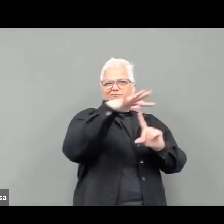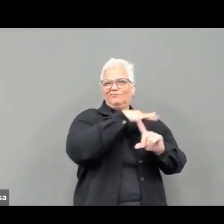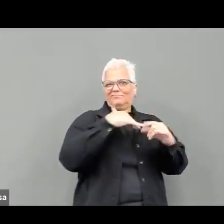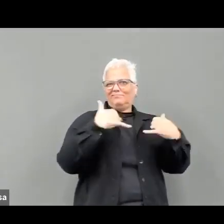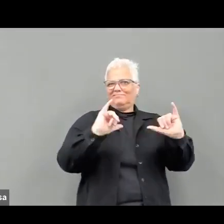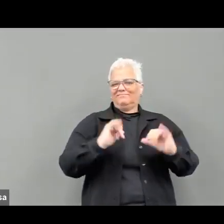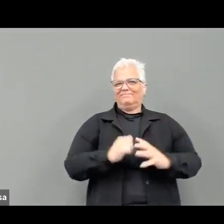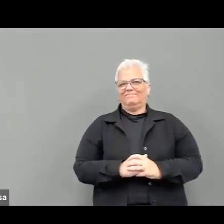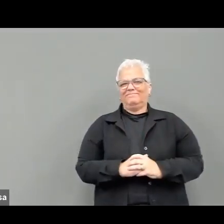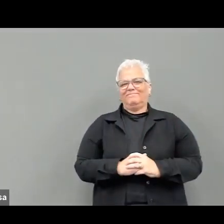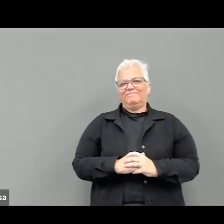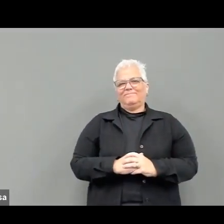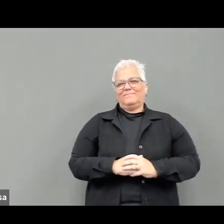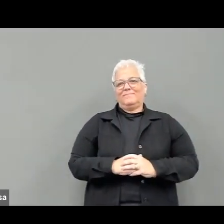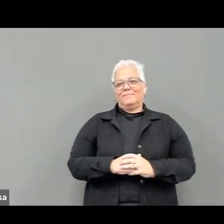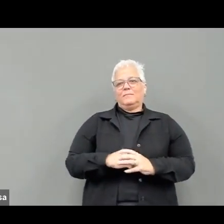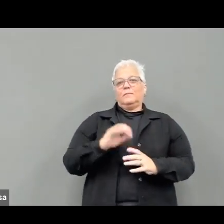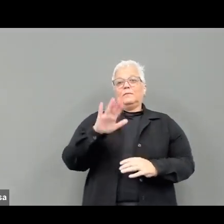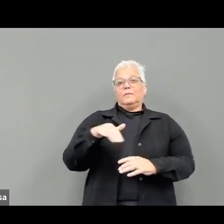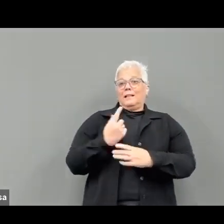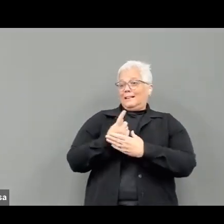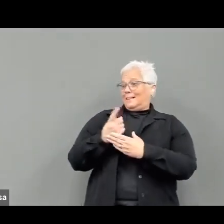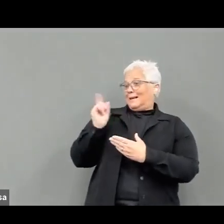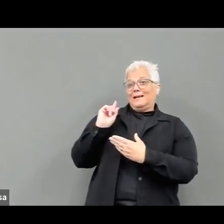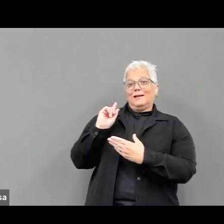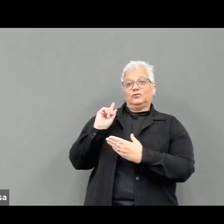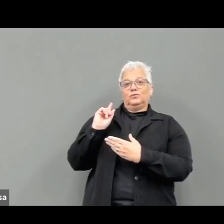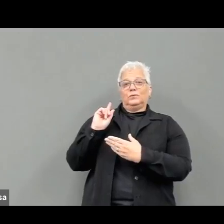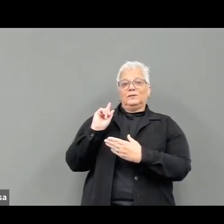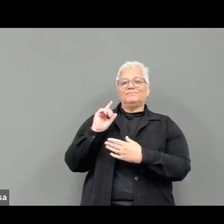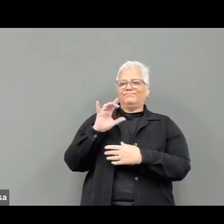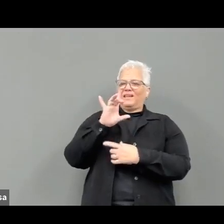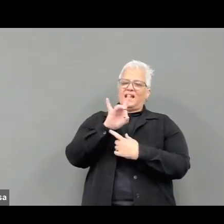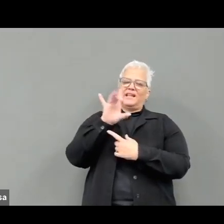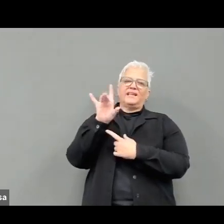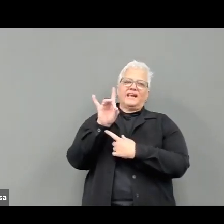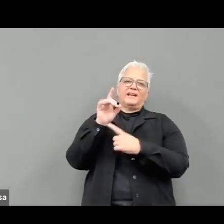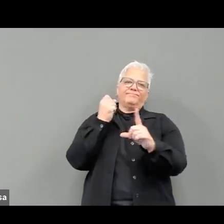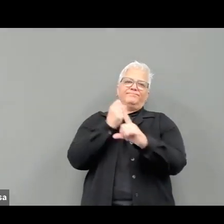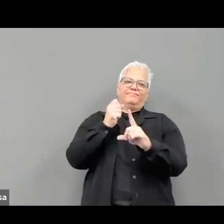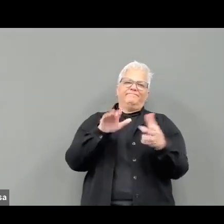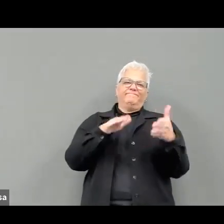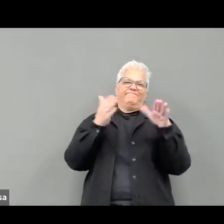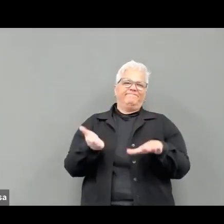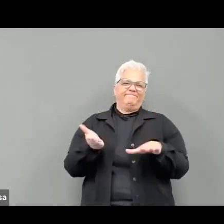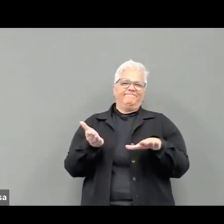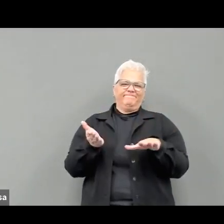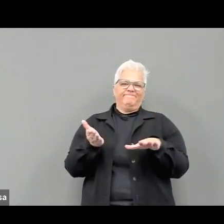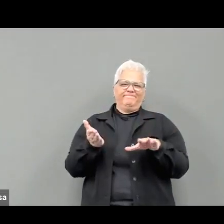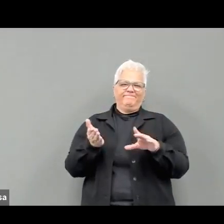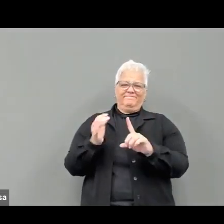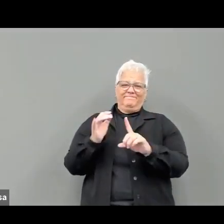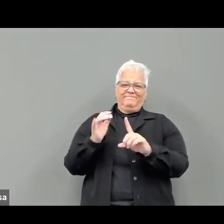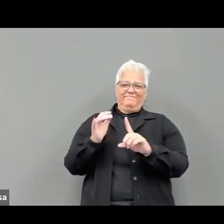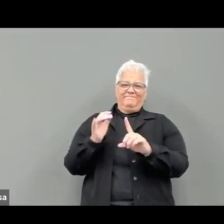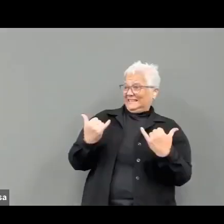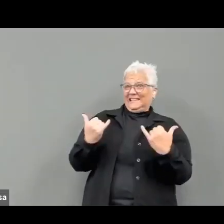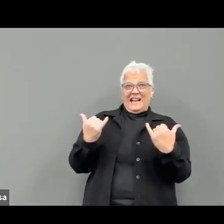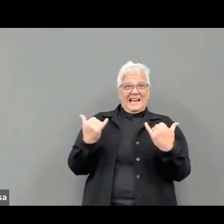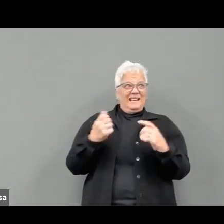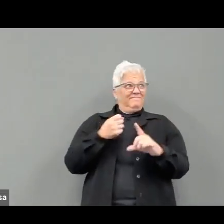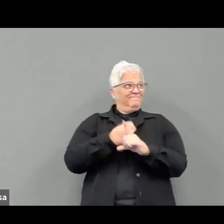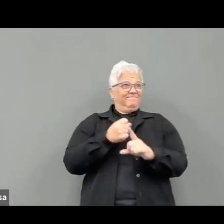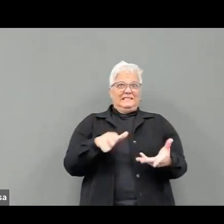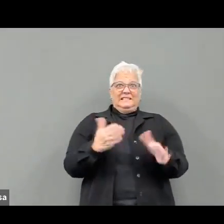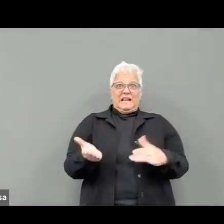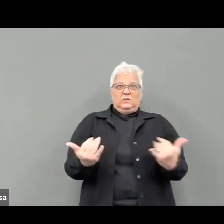County residents have died from COVID-19, including 6 deaths being reported today, bringing the total number of deaths in Tulsa